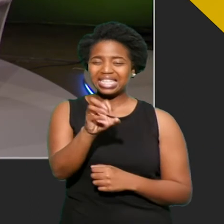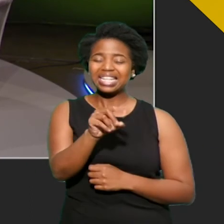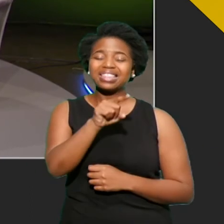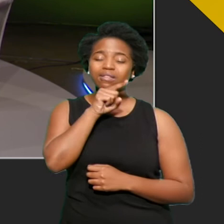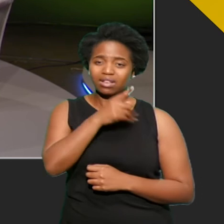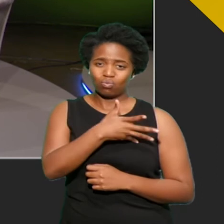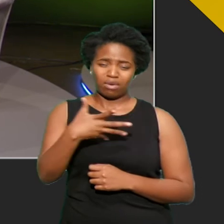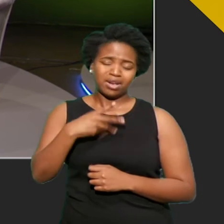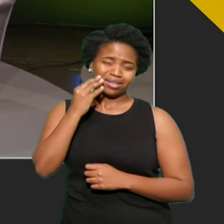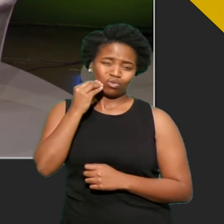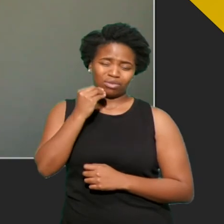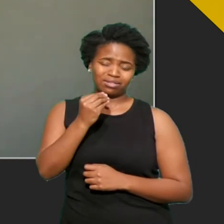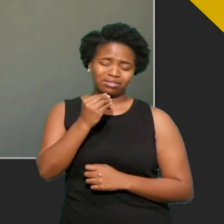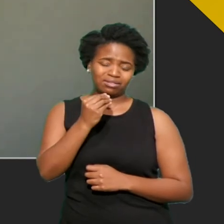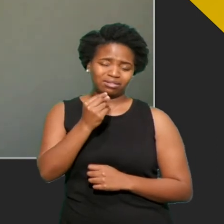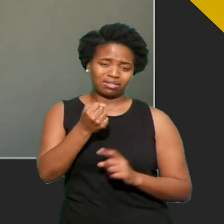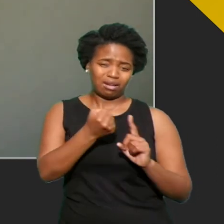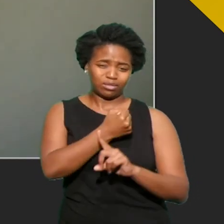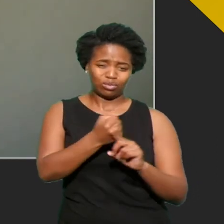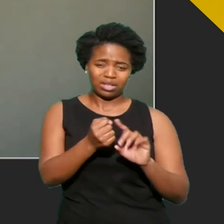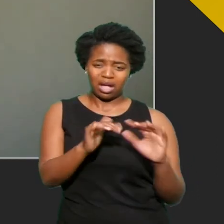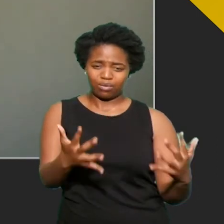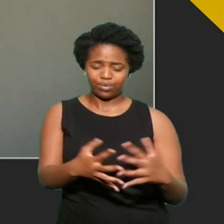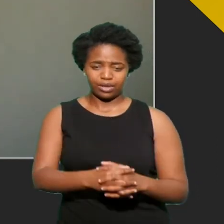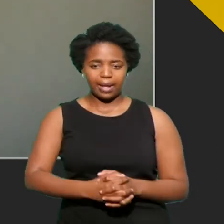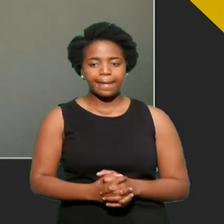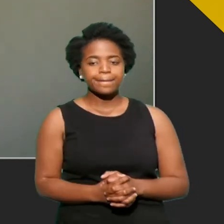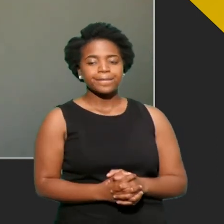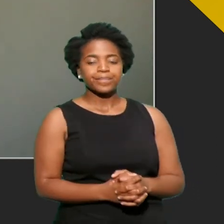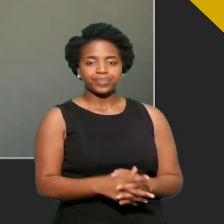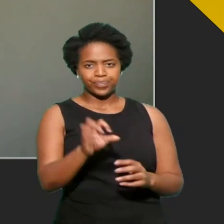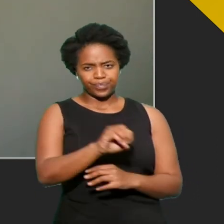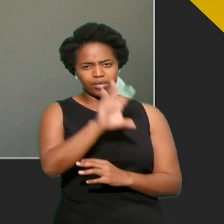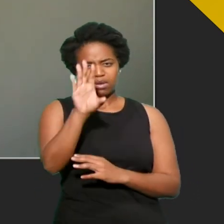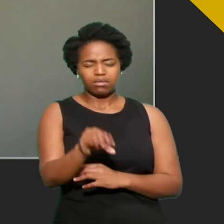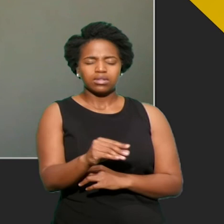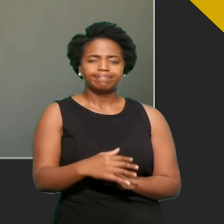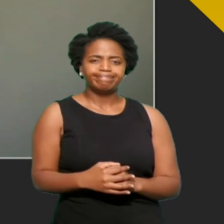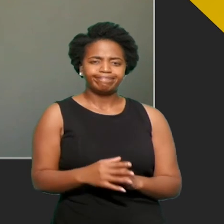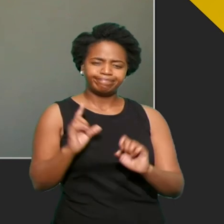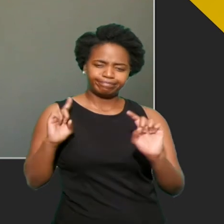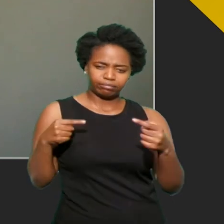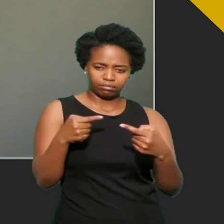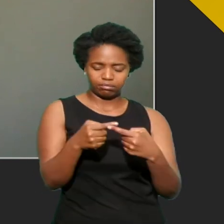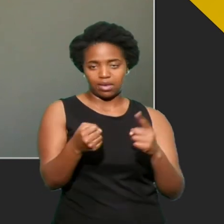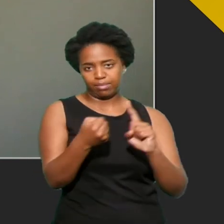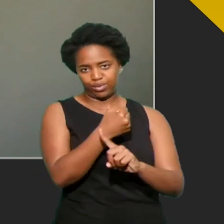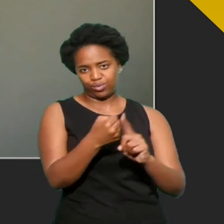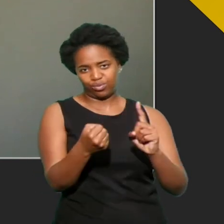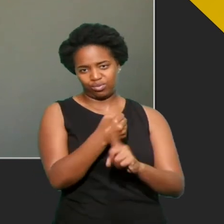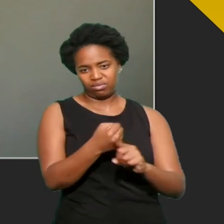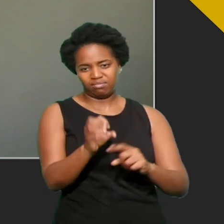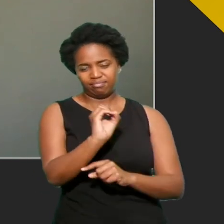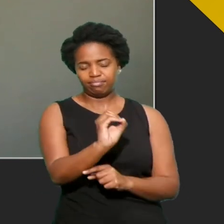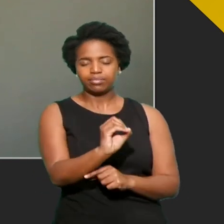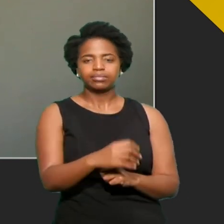Oh, wow. Look, I think as a country, we have a history of a lot of violence in our history. And